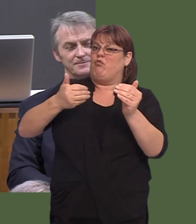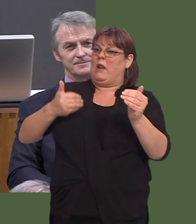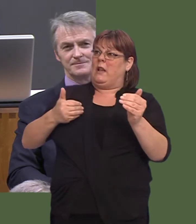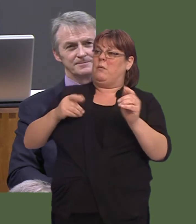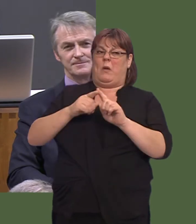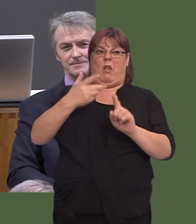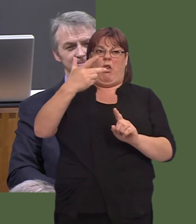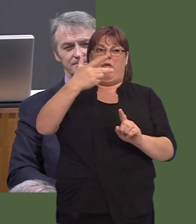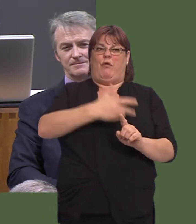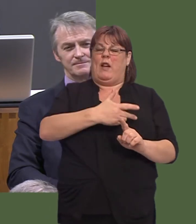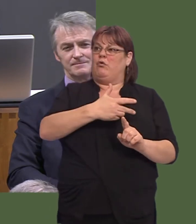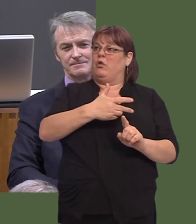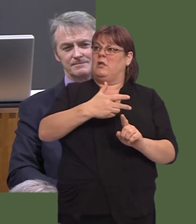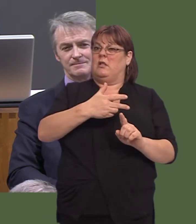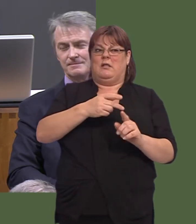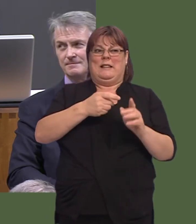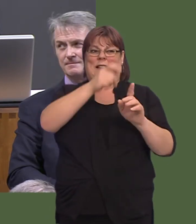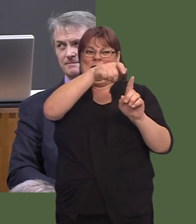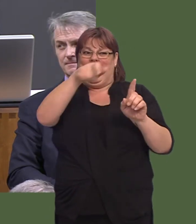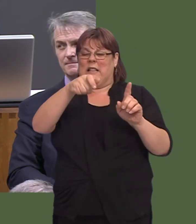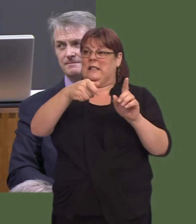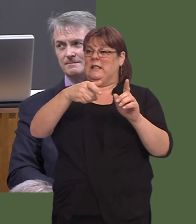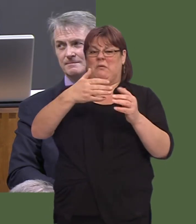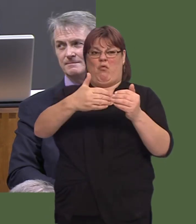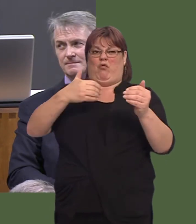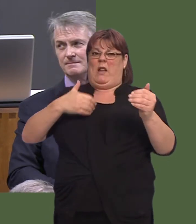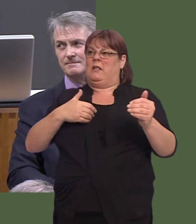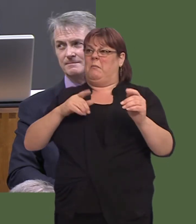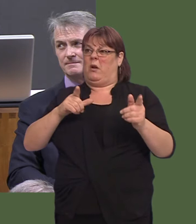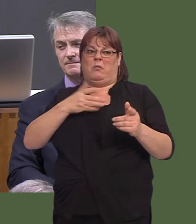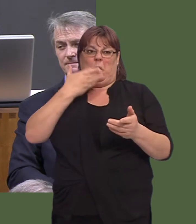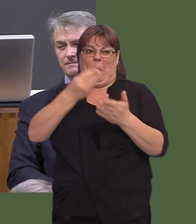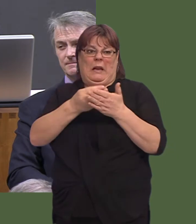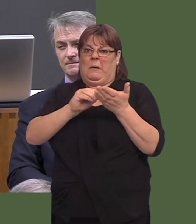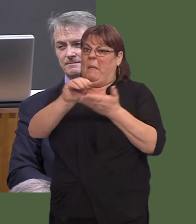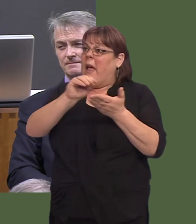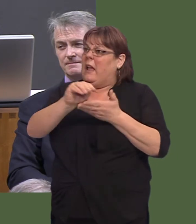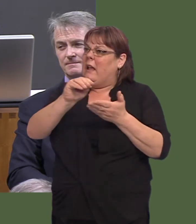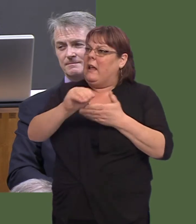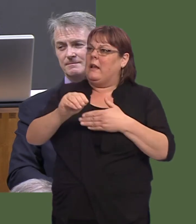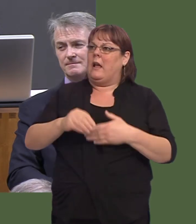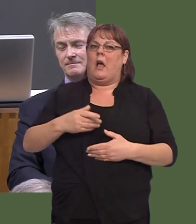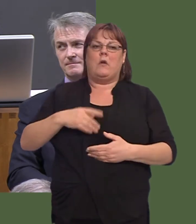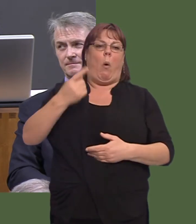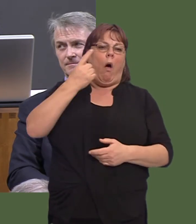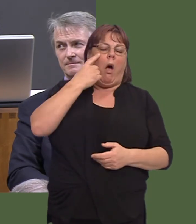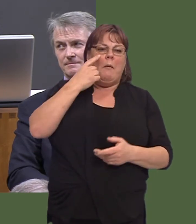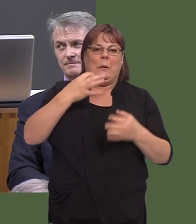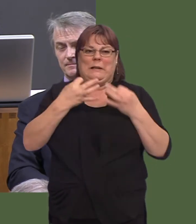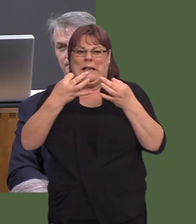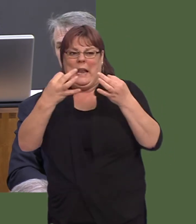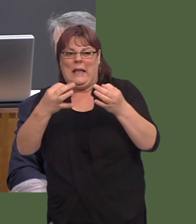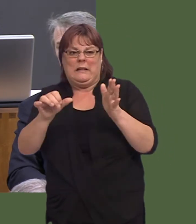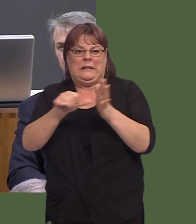tenants in arrears. Torfaen CAB is monitoring closely the impact locally, which has, as you've alluded to, included delays